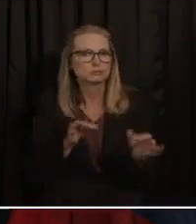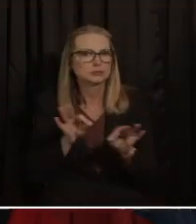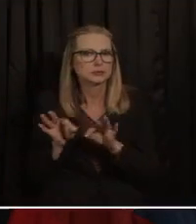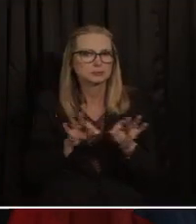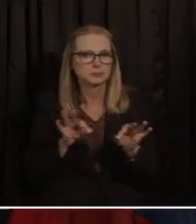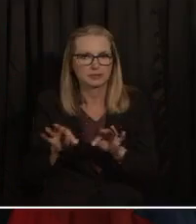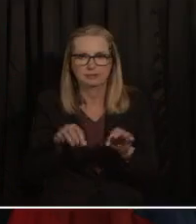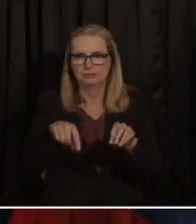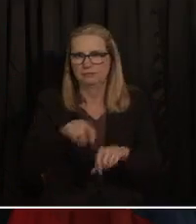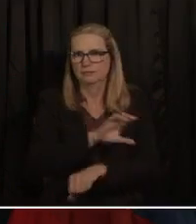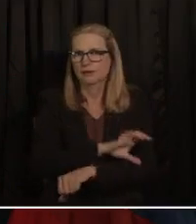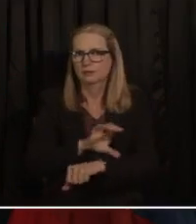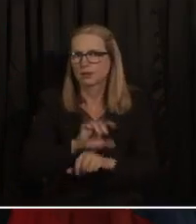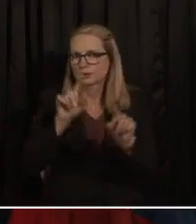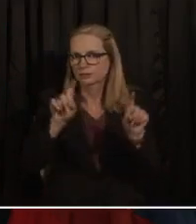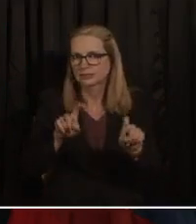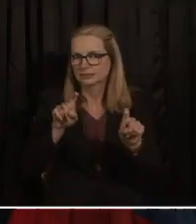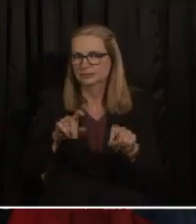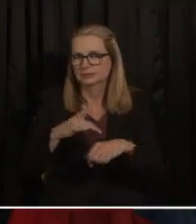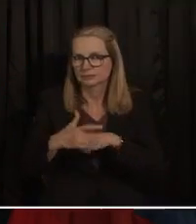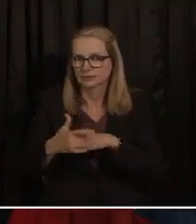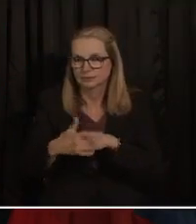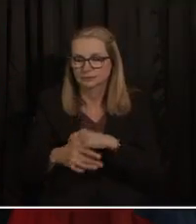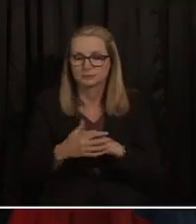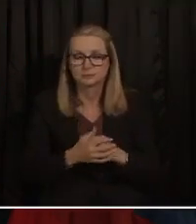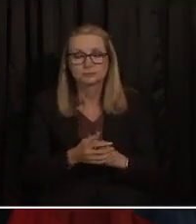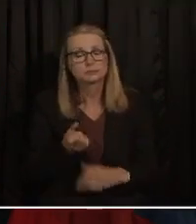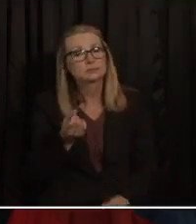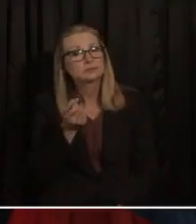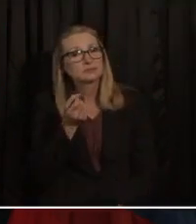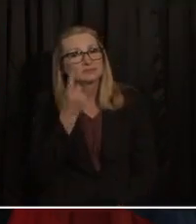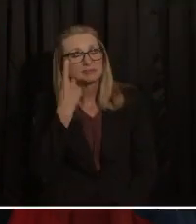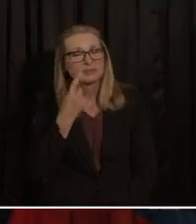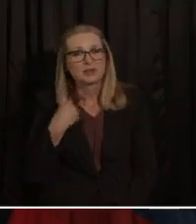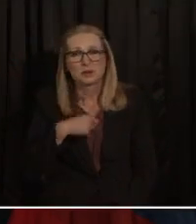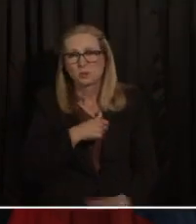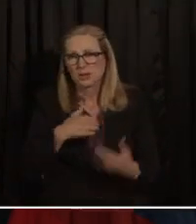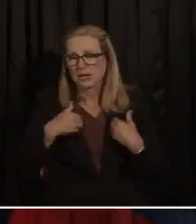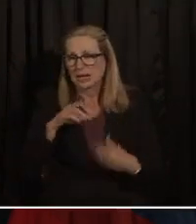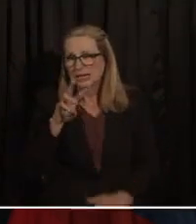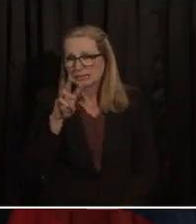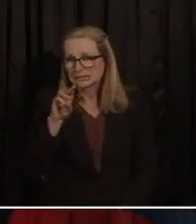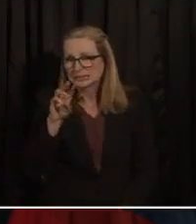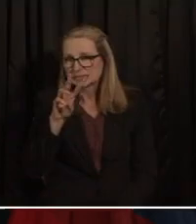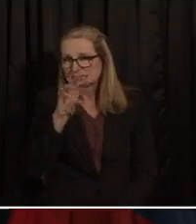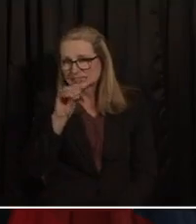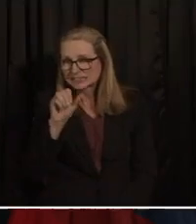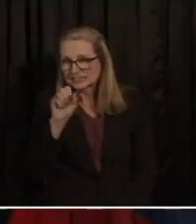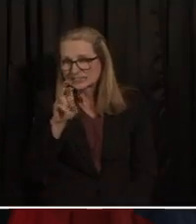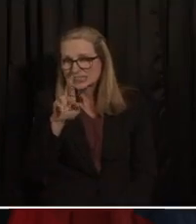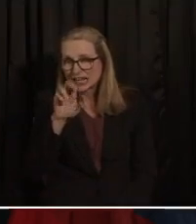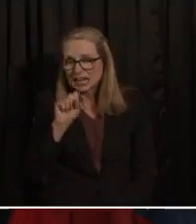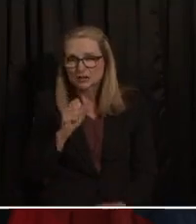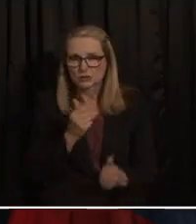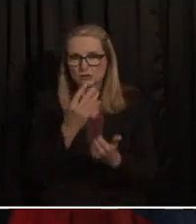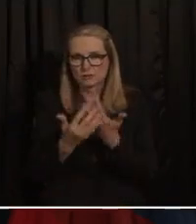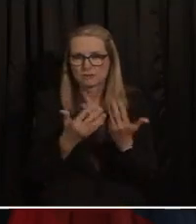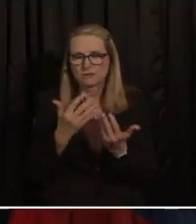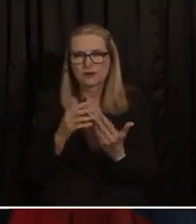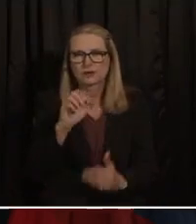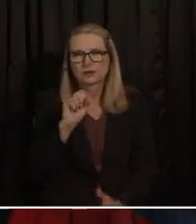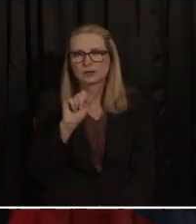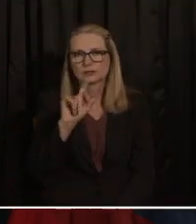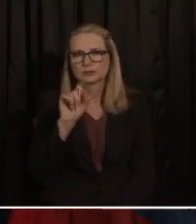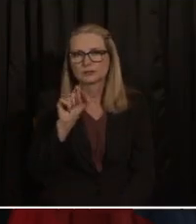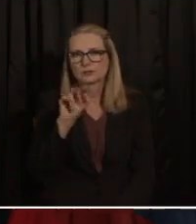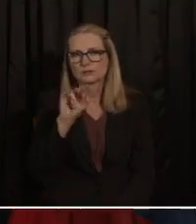Briefly, before we jump into COVID, there's a 60-acre fire near Silverthorne. There is an evacuation of about 300